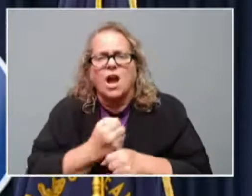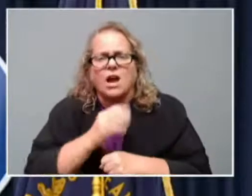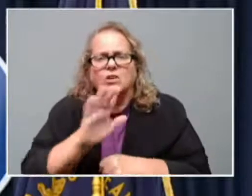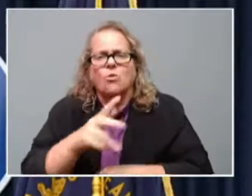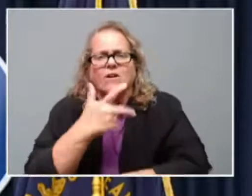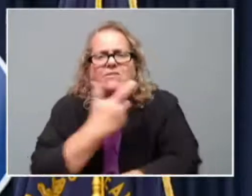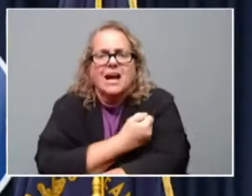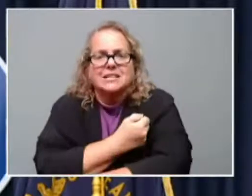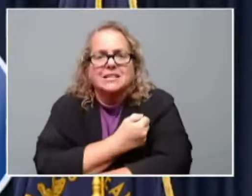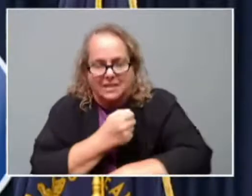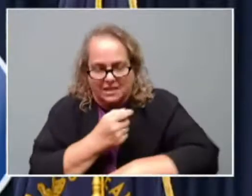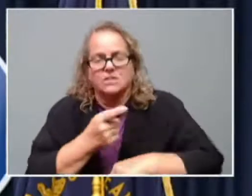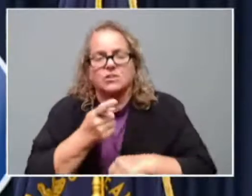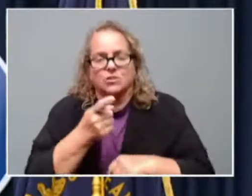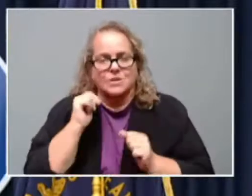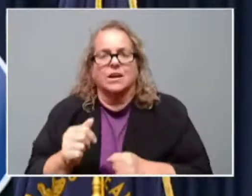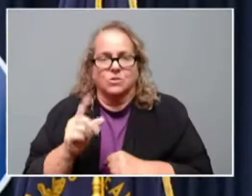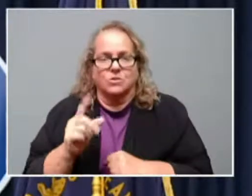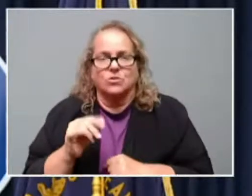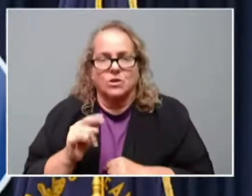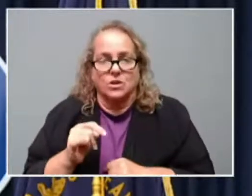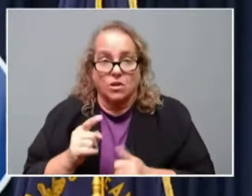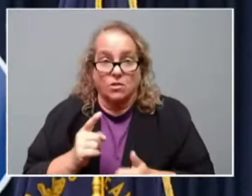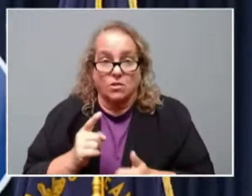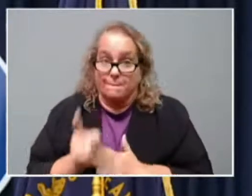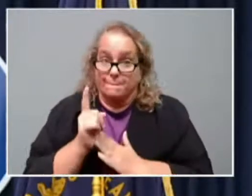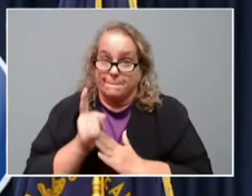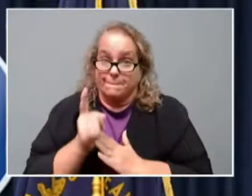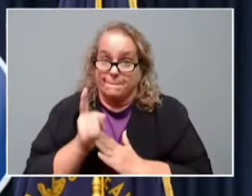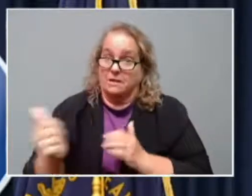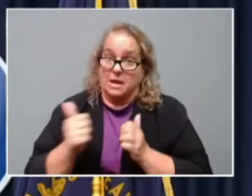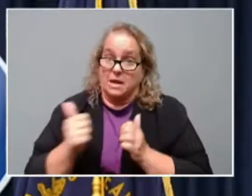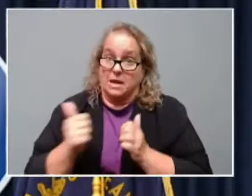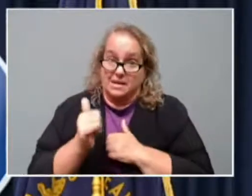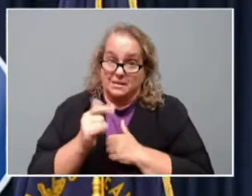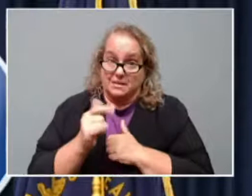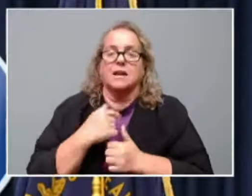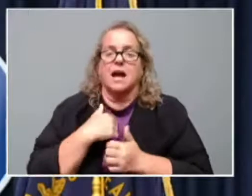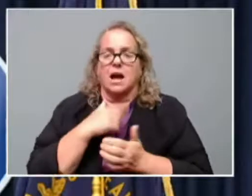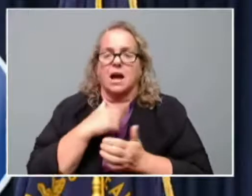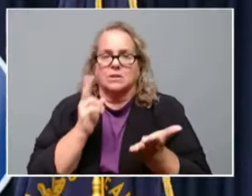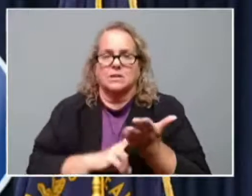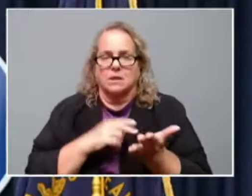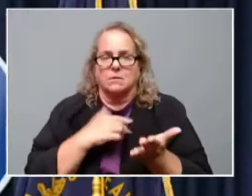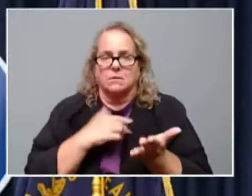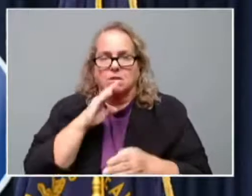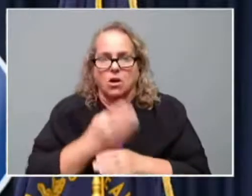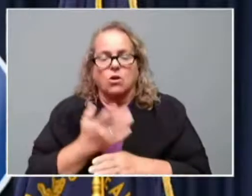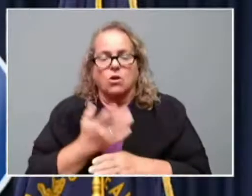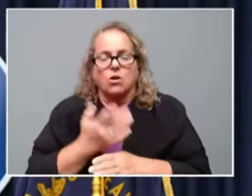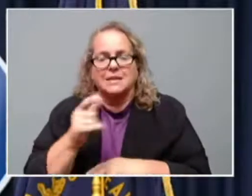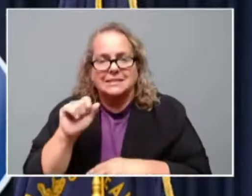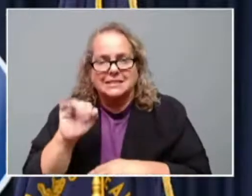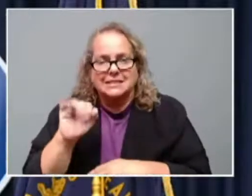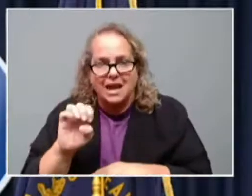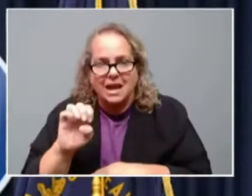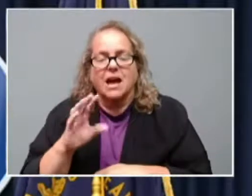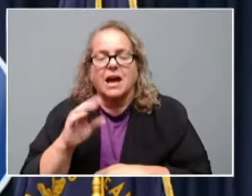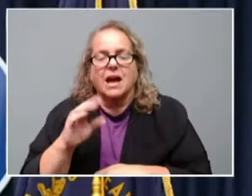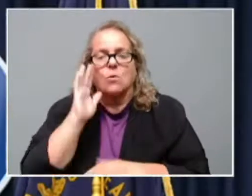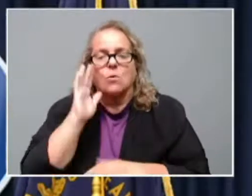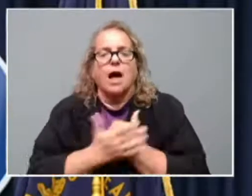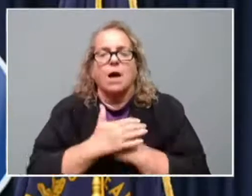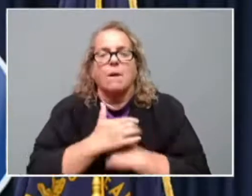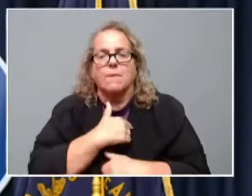moment they do it, I'm signing my daughter up because it is safe. And it's going to help us defeat this virus. Remember, it